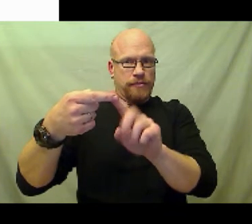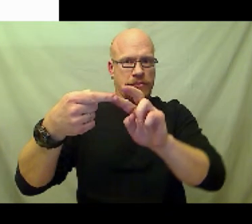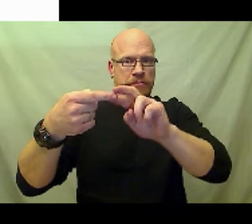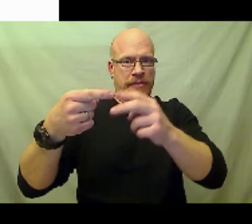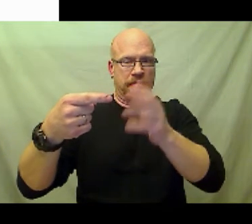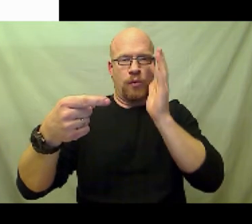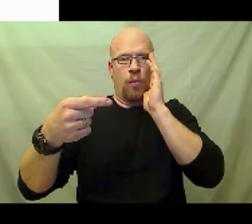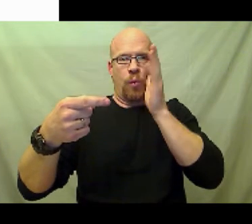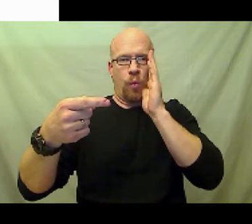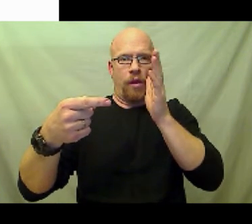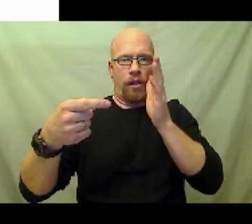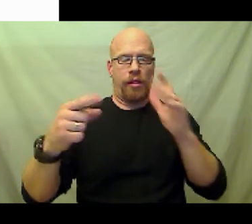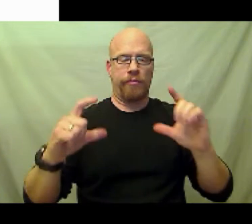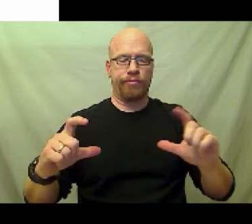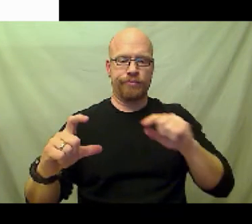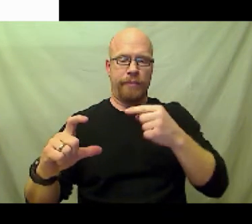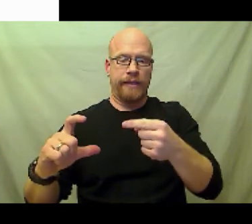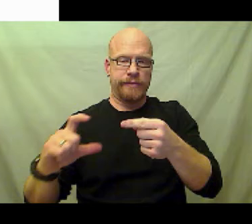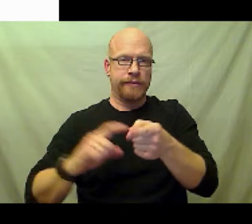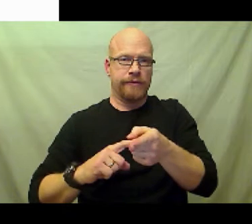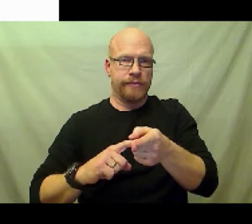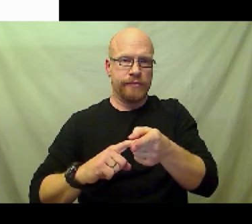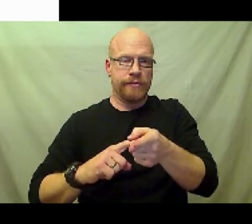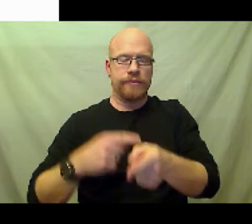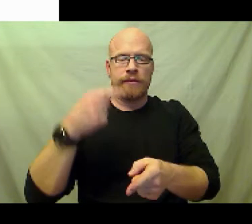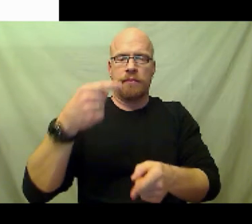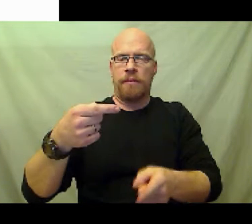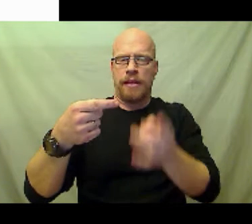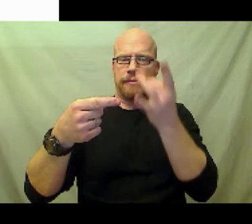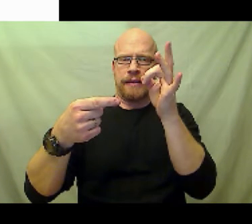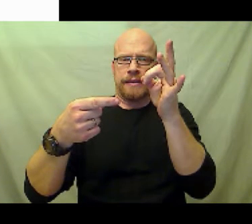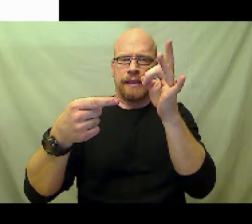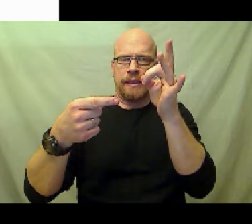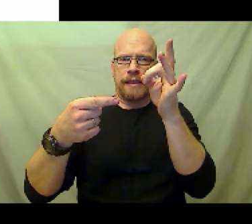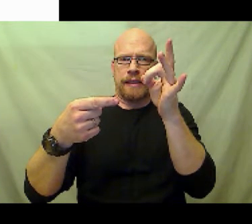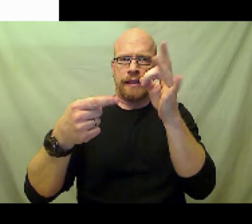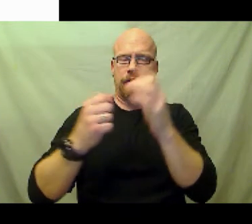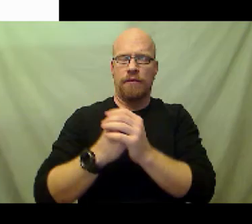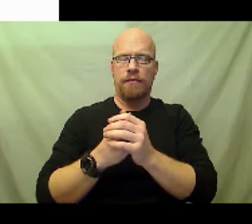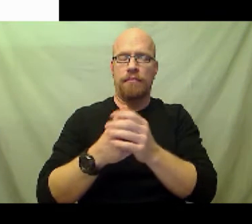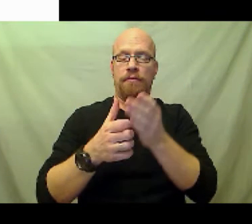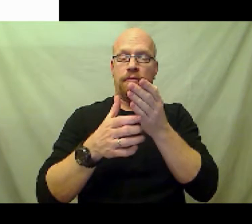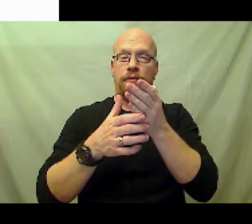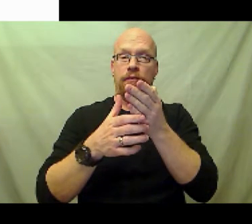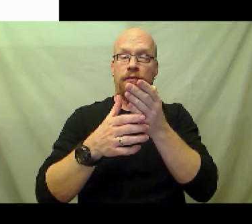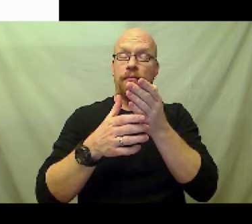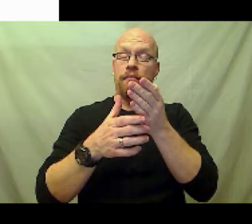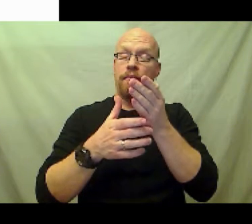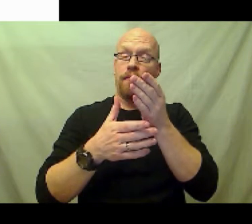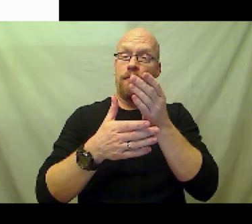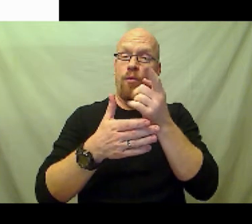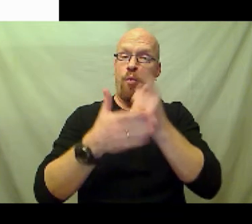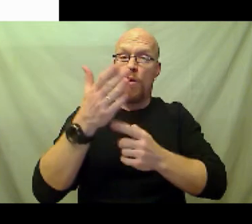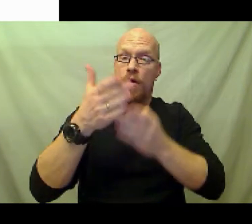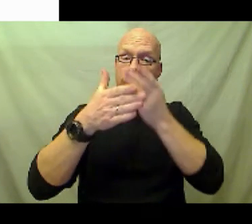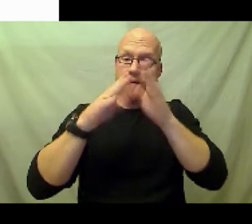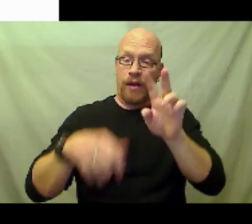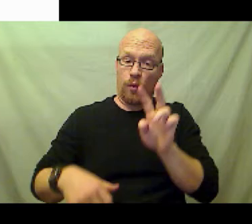minus the negative 18x. That means we're going to have a negative in our parentheses.